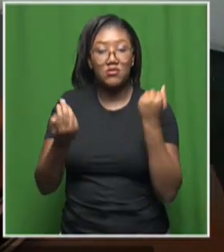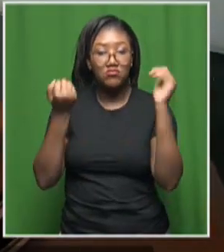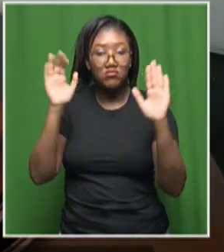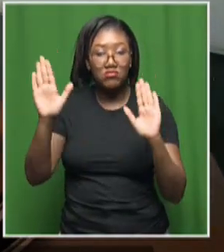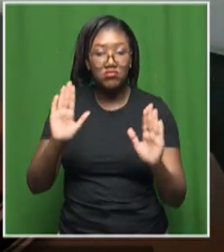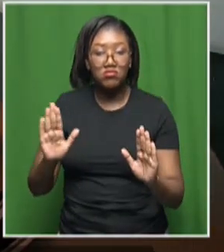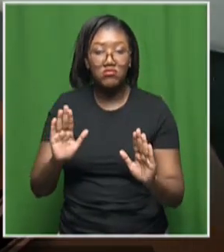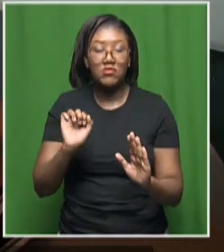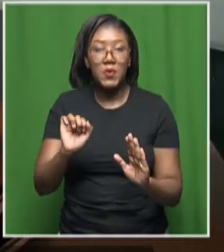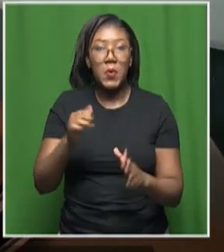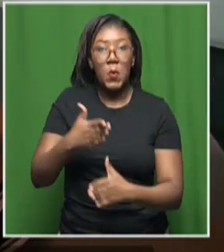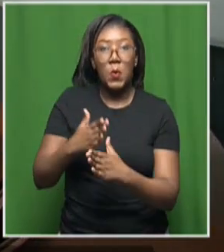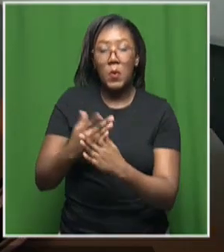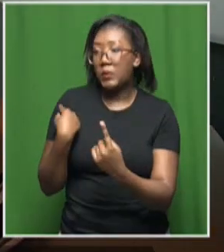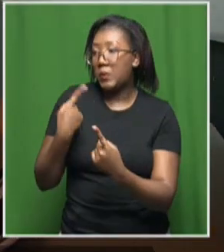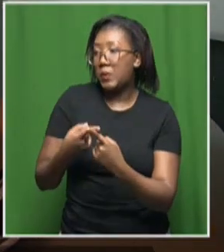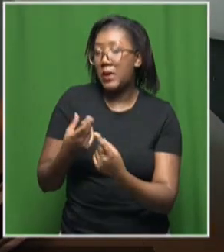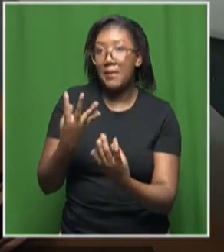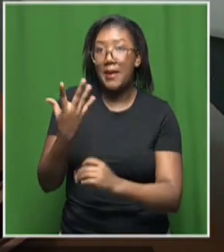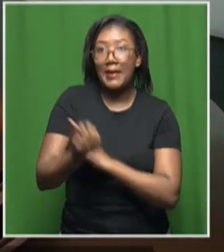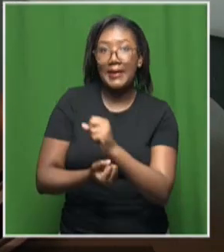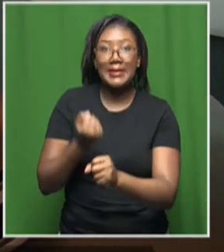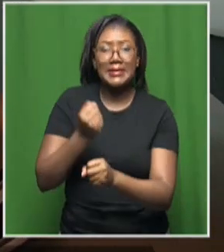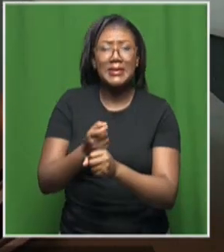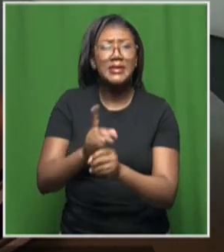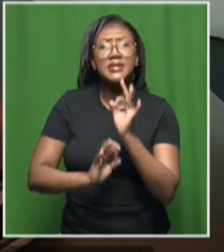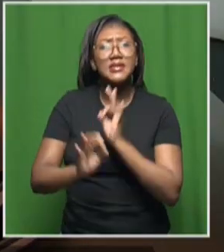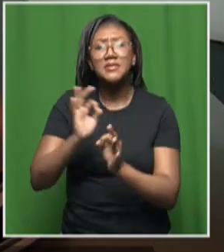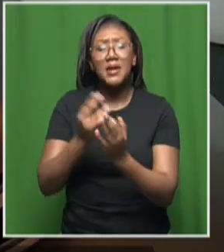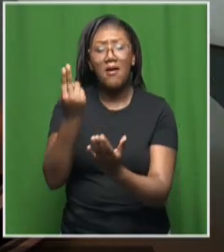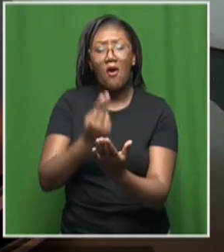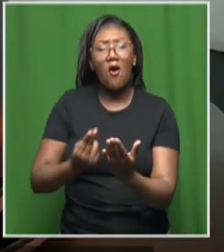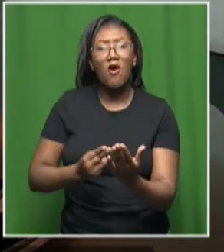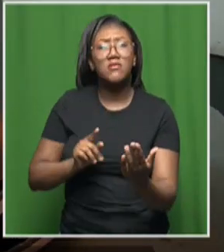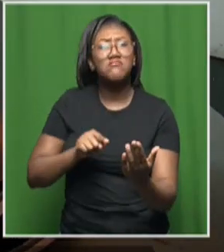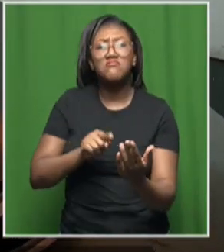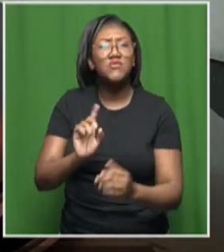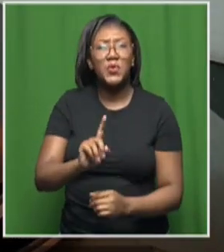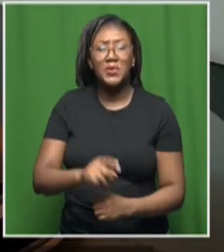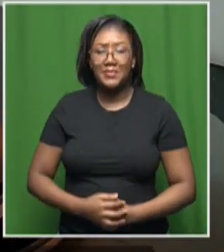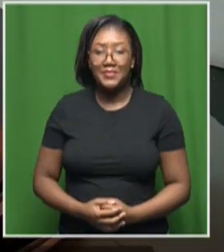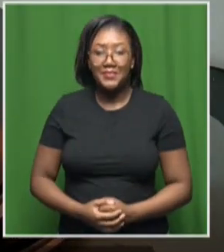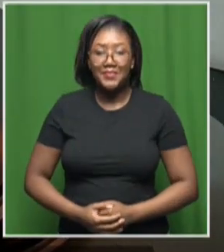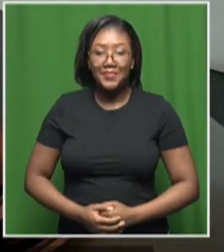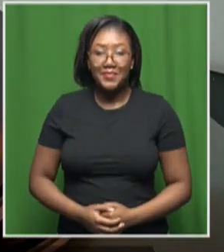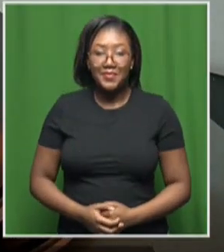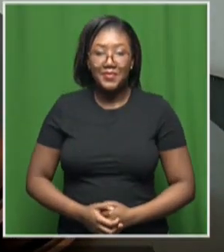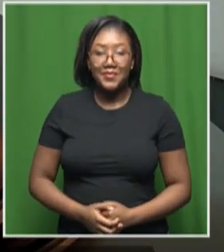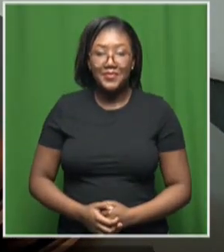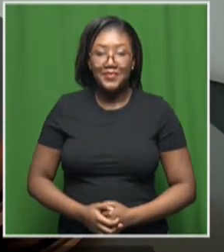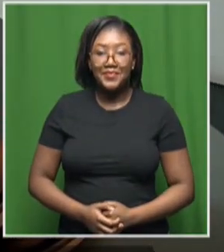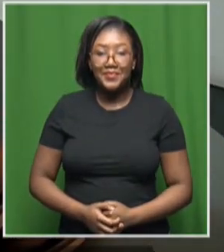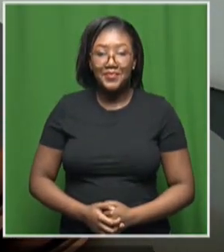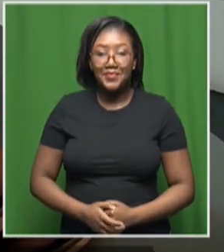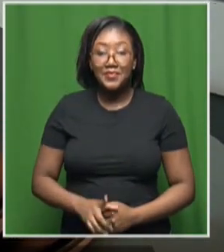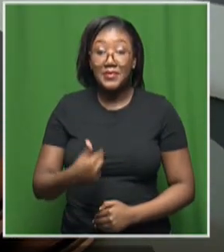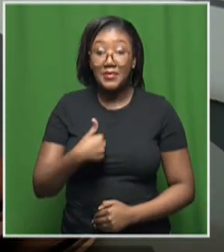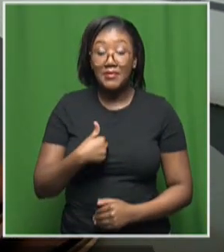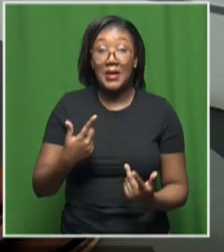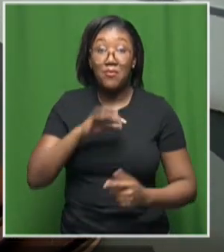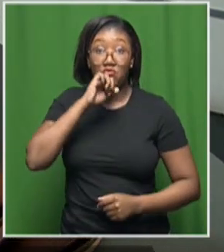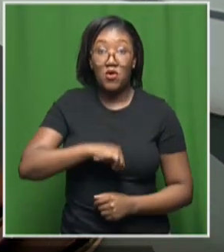part of your work over the years, perhaps you can enlighten us a little bit more about that. Well, I work a lot within the